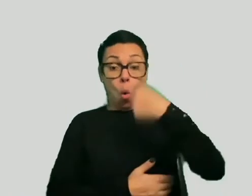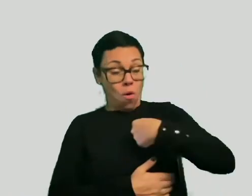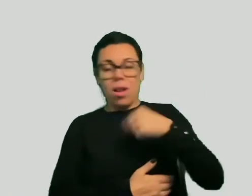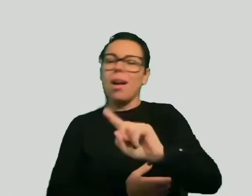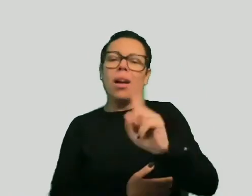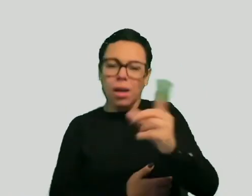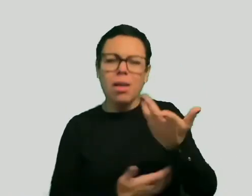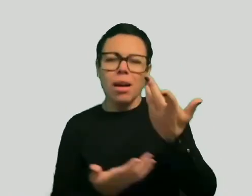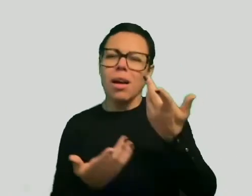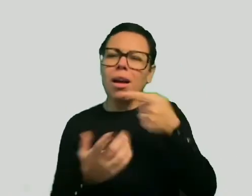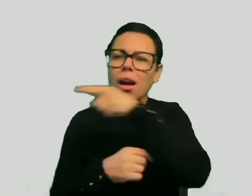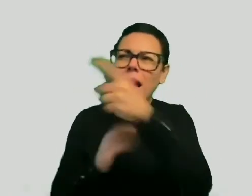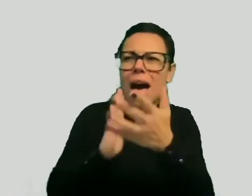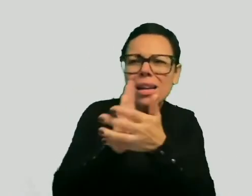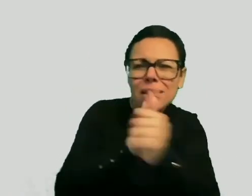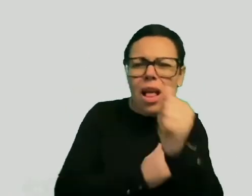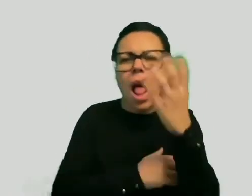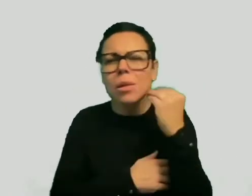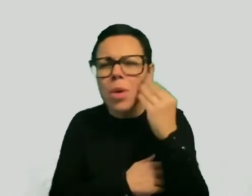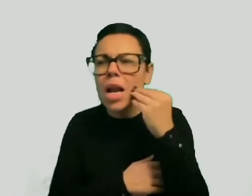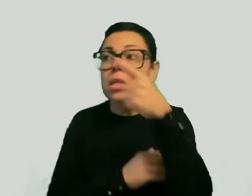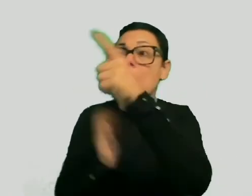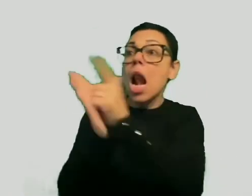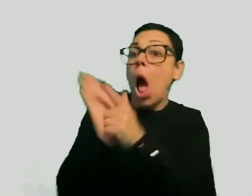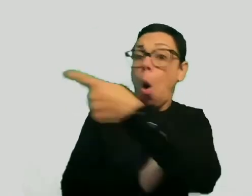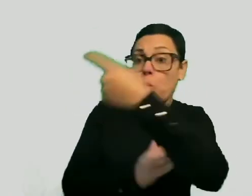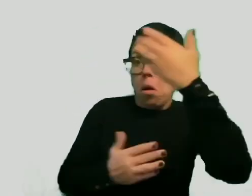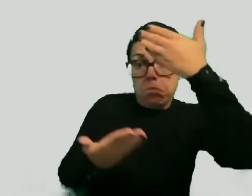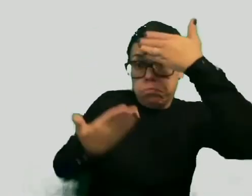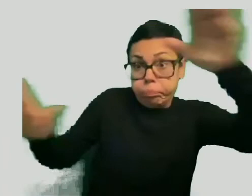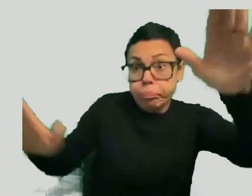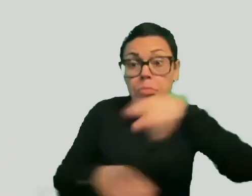working together, that's absolutely important. And I think it's training in both